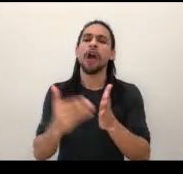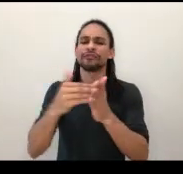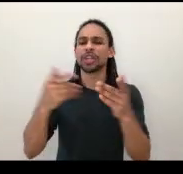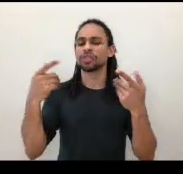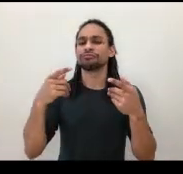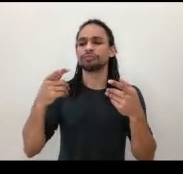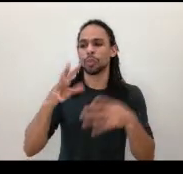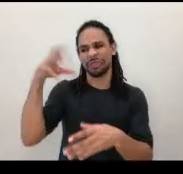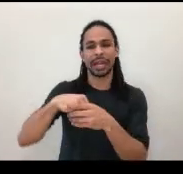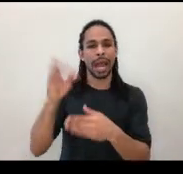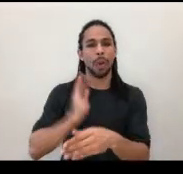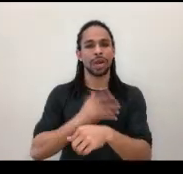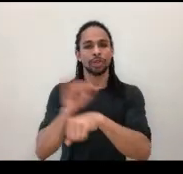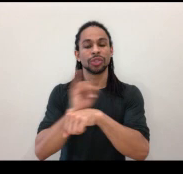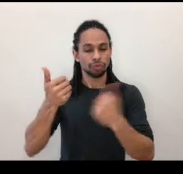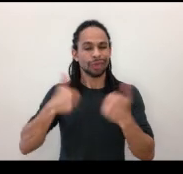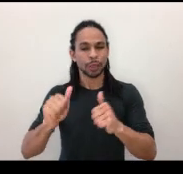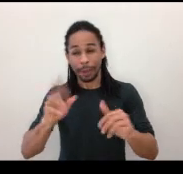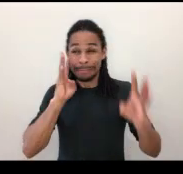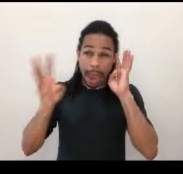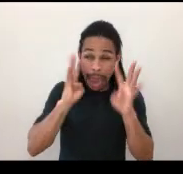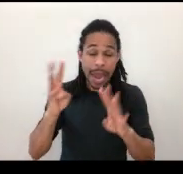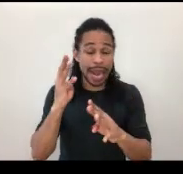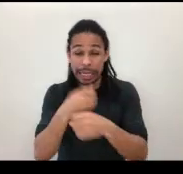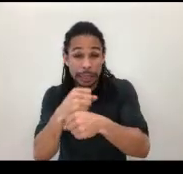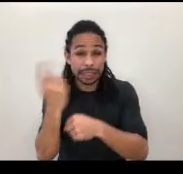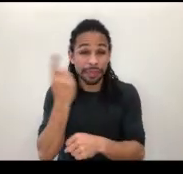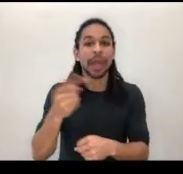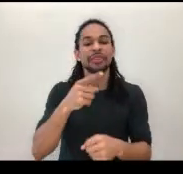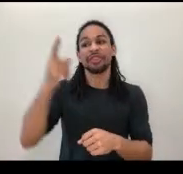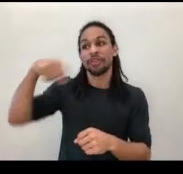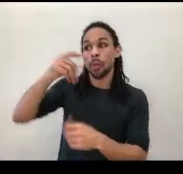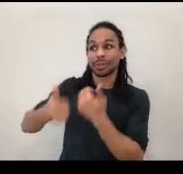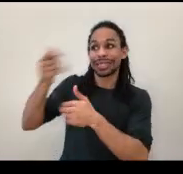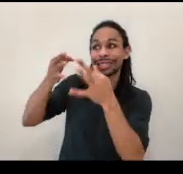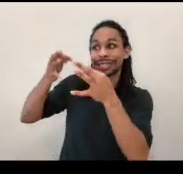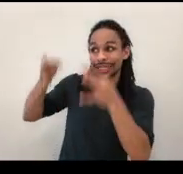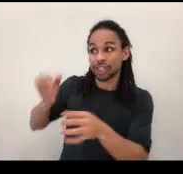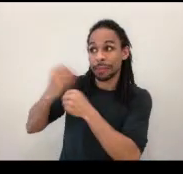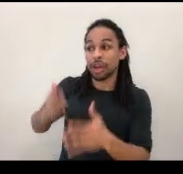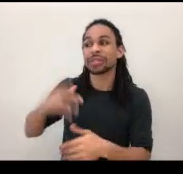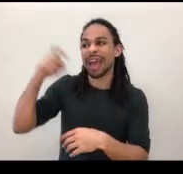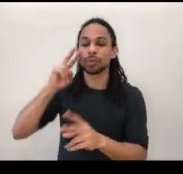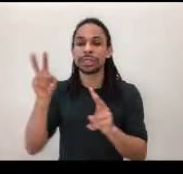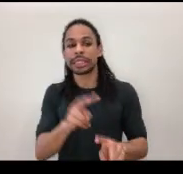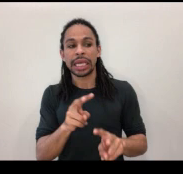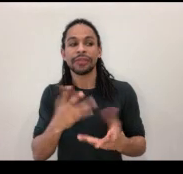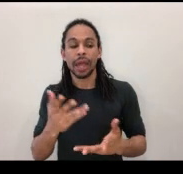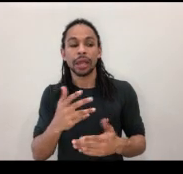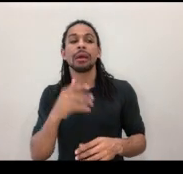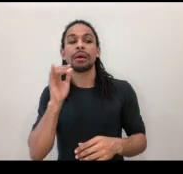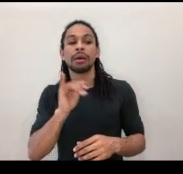to make something, the decision makers really have to see that it's been done. And there's a lot